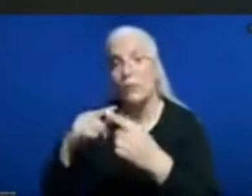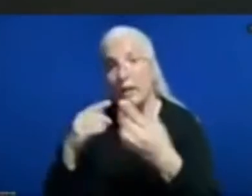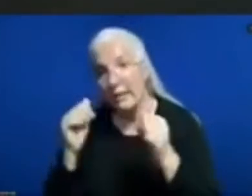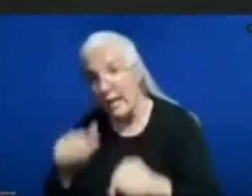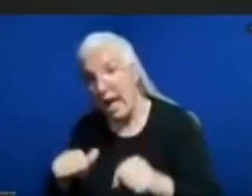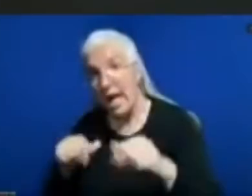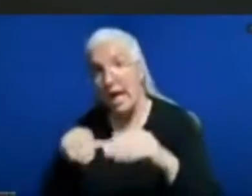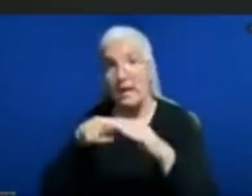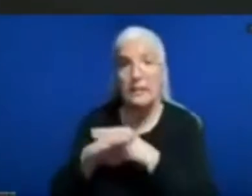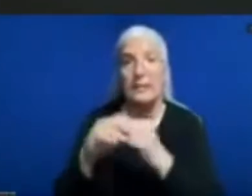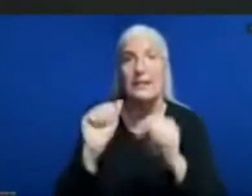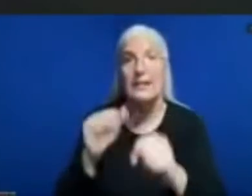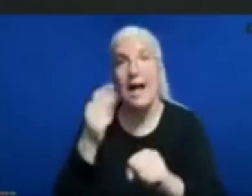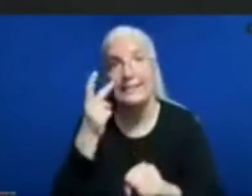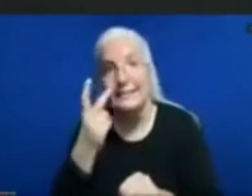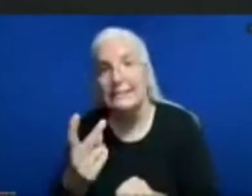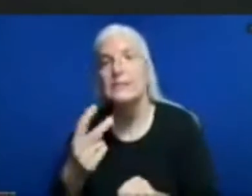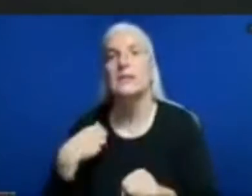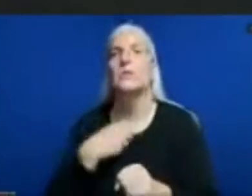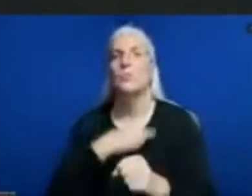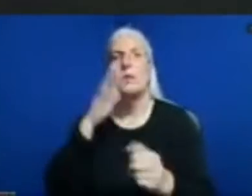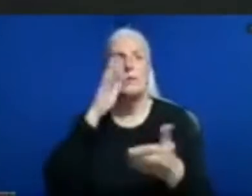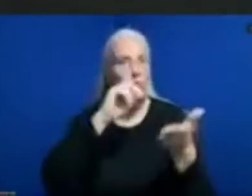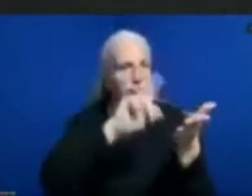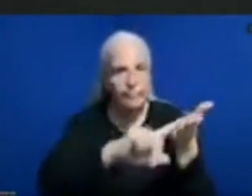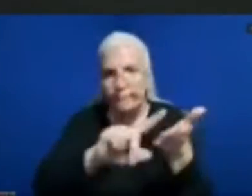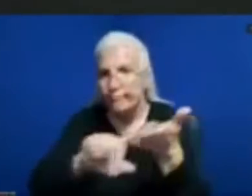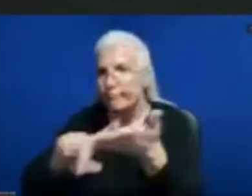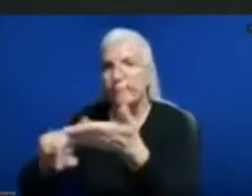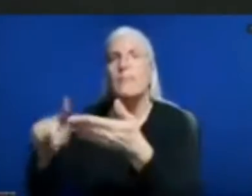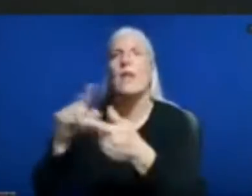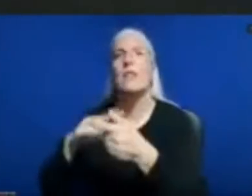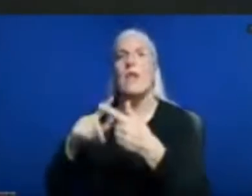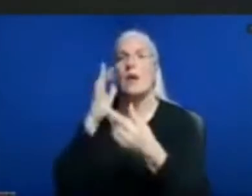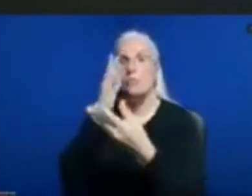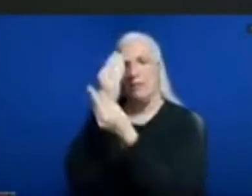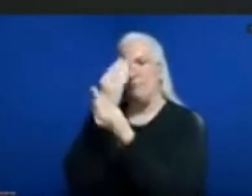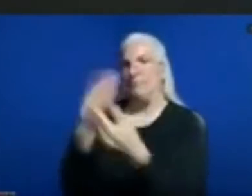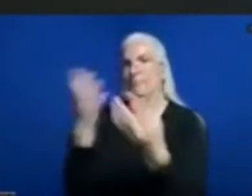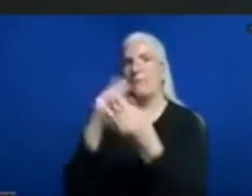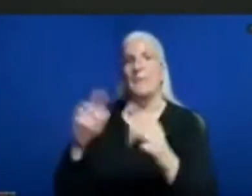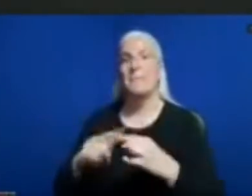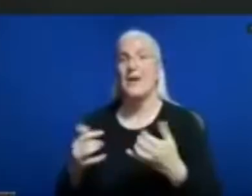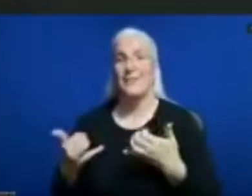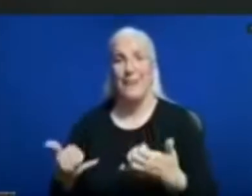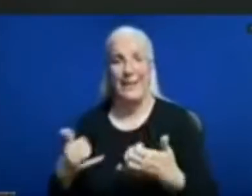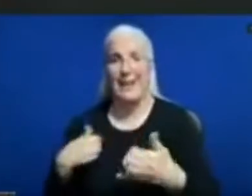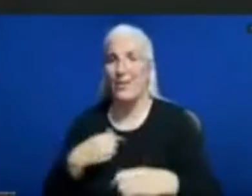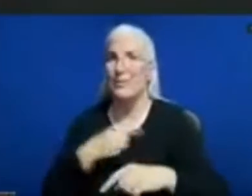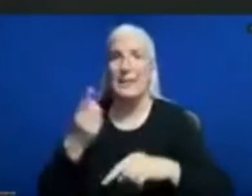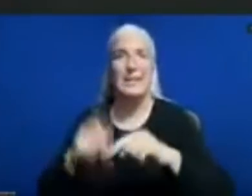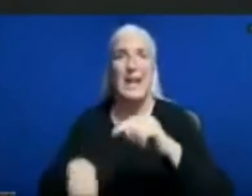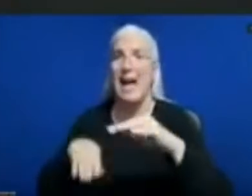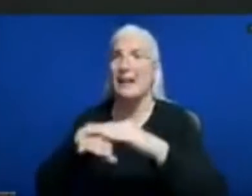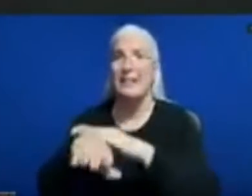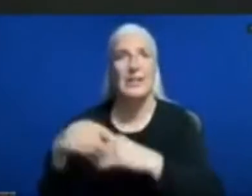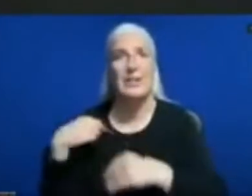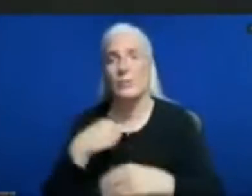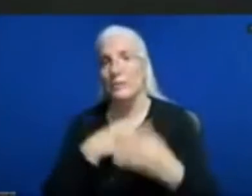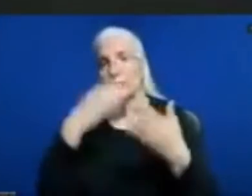start to inspect that area. But as of right now, the status of those buildings is unknown.